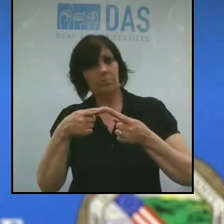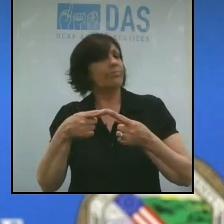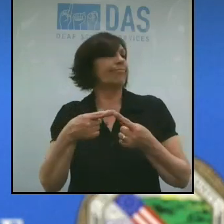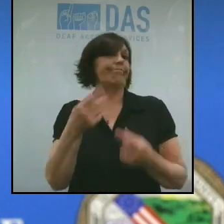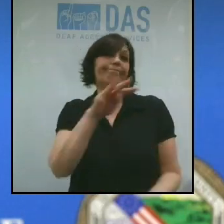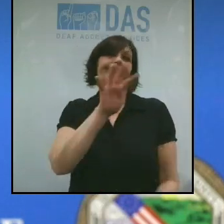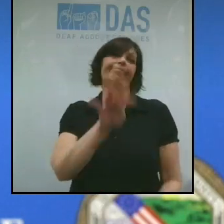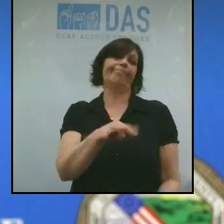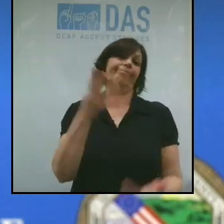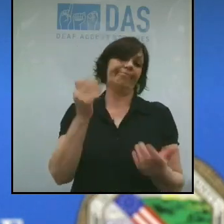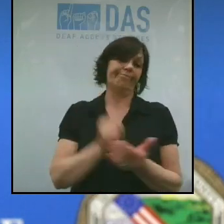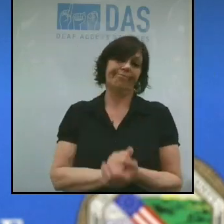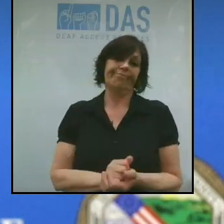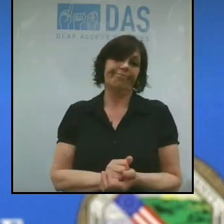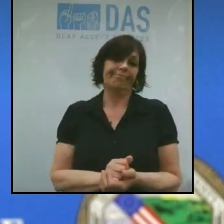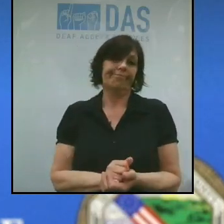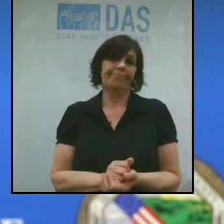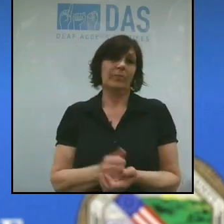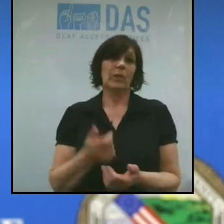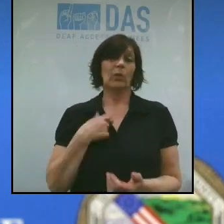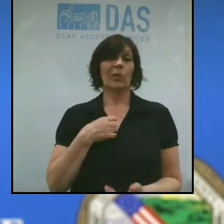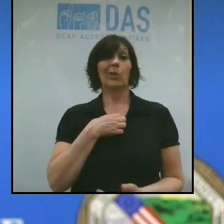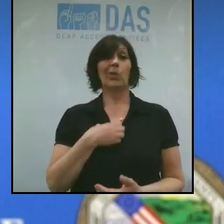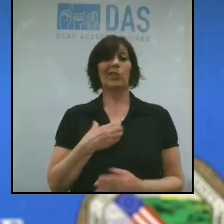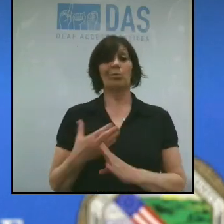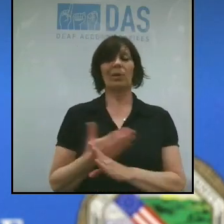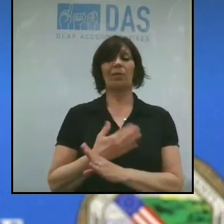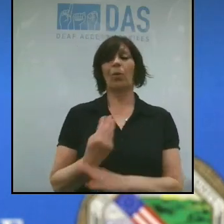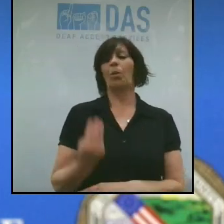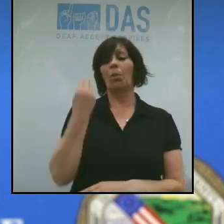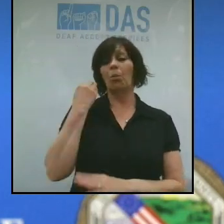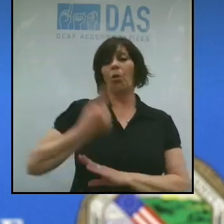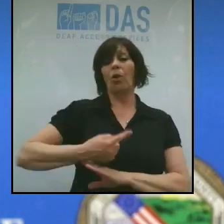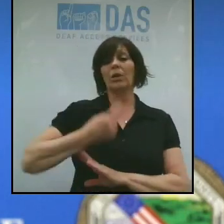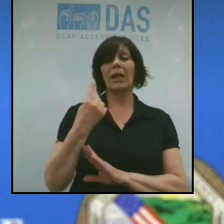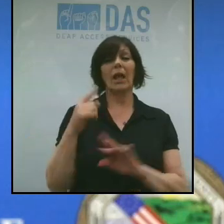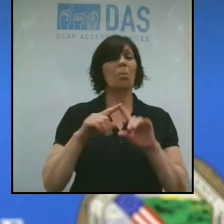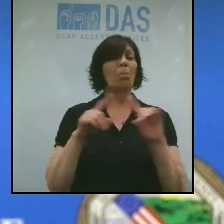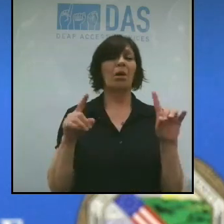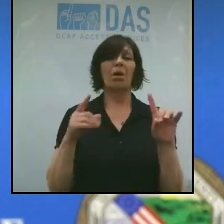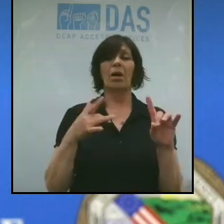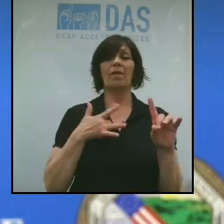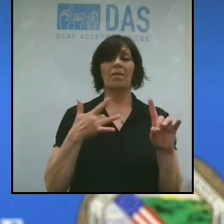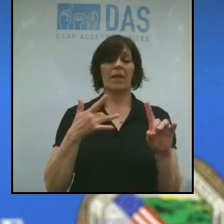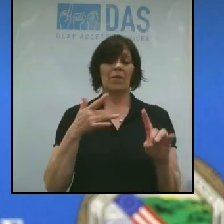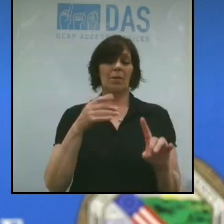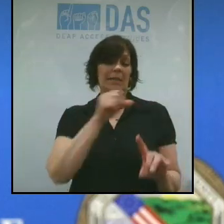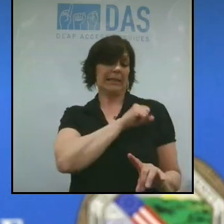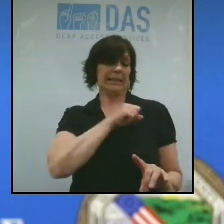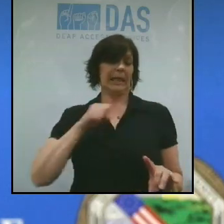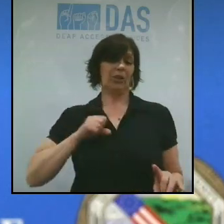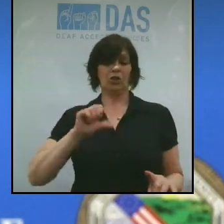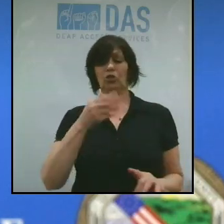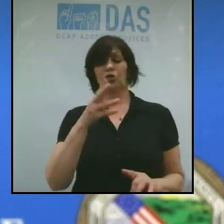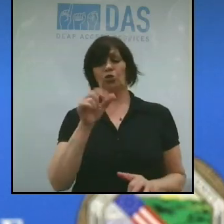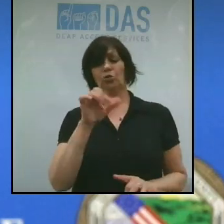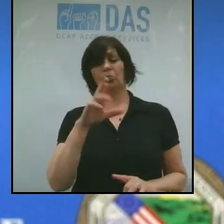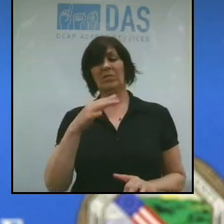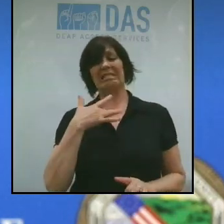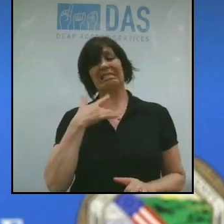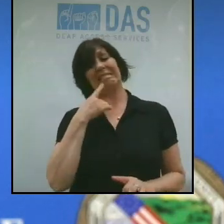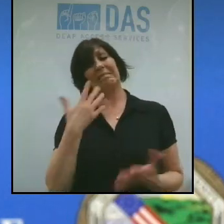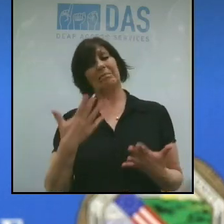certain. We had hoped that it was going to get done by Memorial Day, but the latest information we have from Senator Schumer is it may take a little